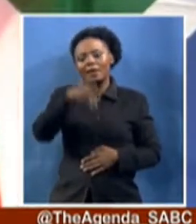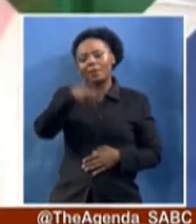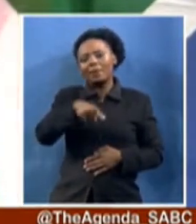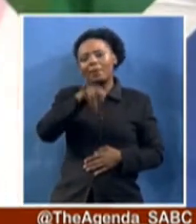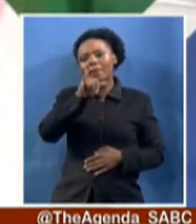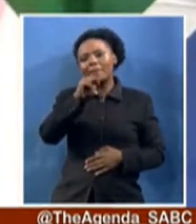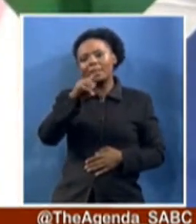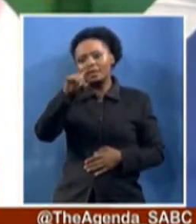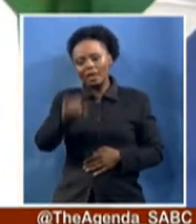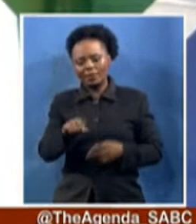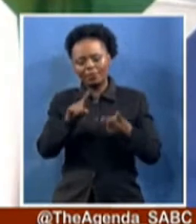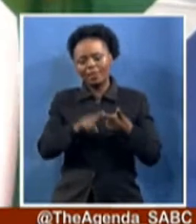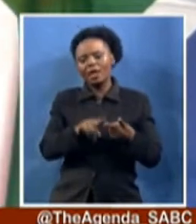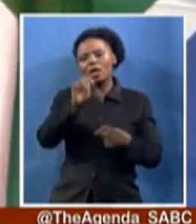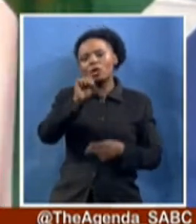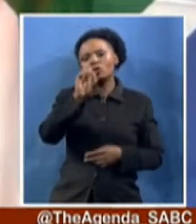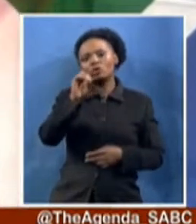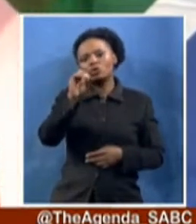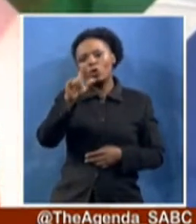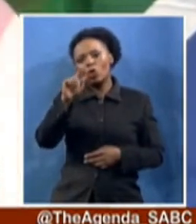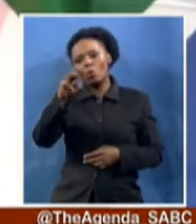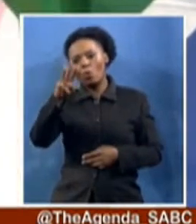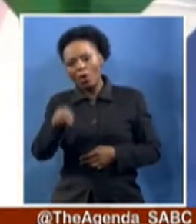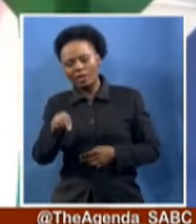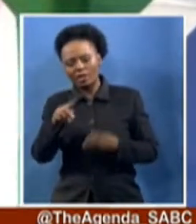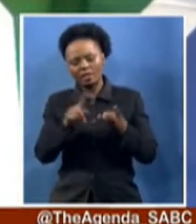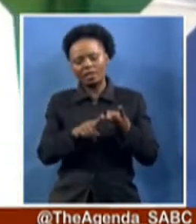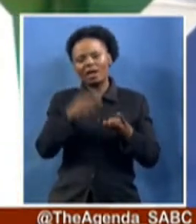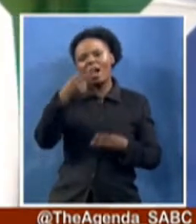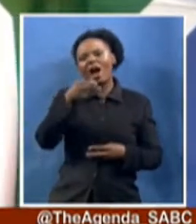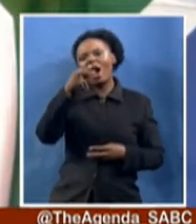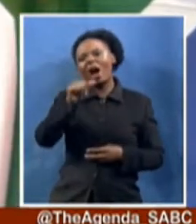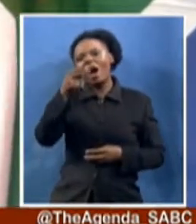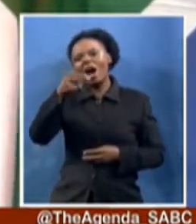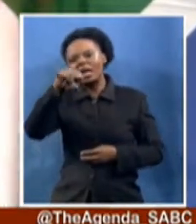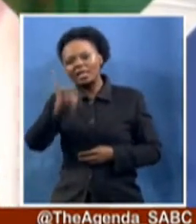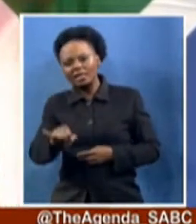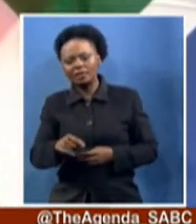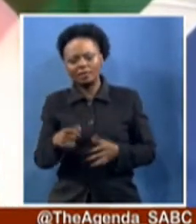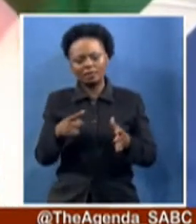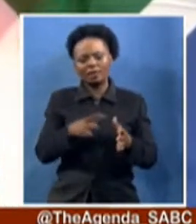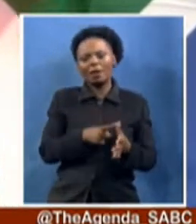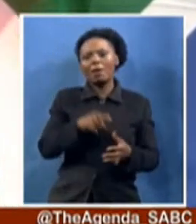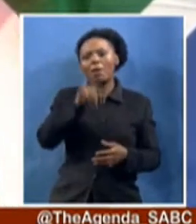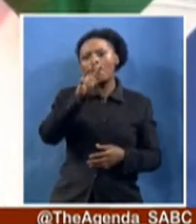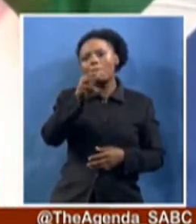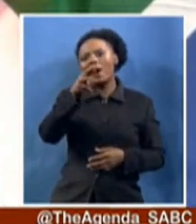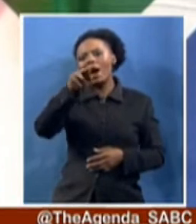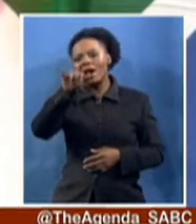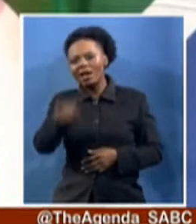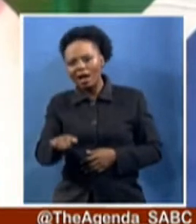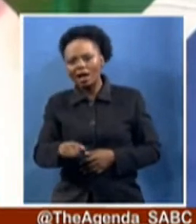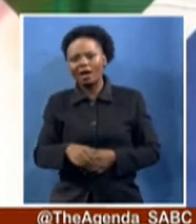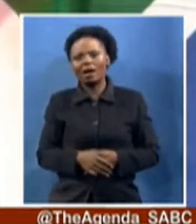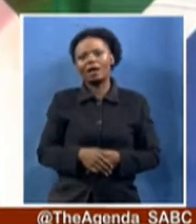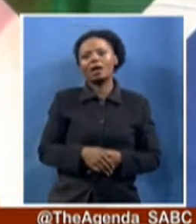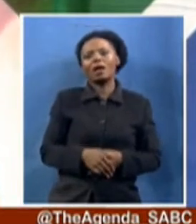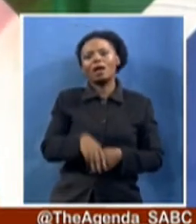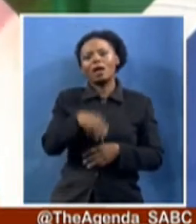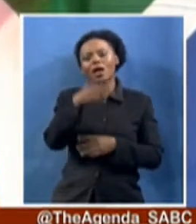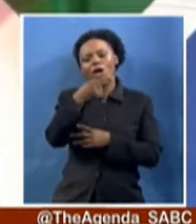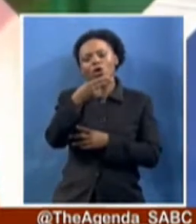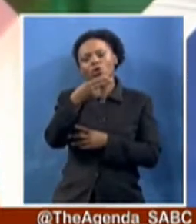it's Chris Hani, it's Maya Angelou, it's Hugh Masekela, was born on this month.